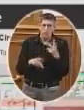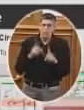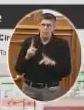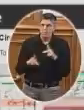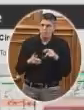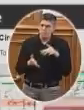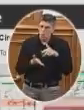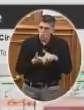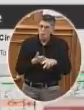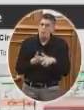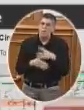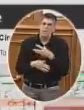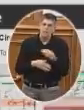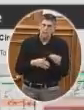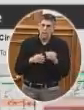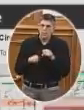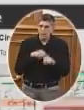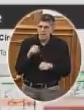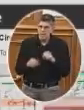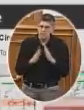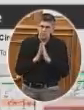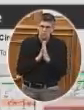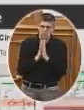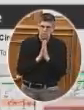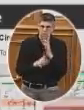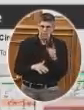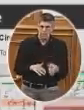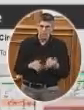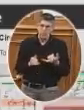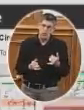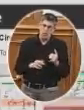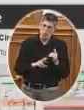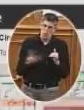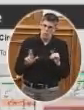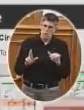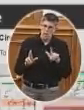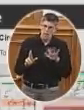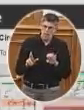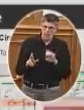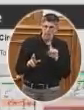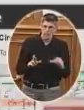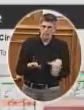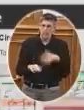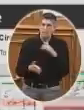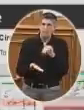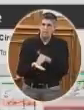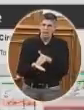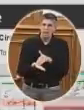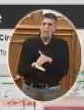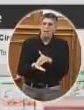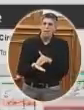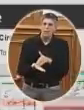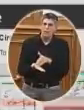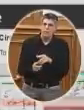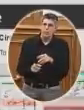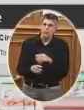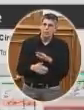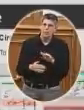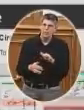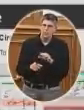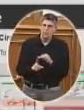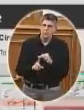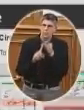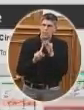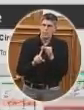on that sidewalk. The idea of looking at the right lane at the Embarcadero as a special bike and pedestrian corridor is important. It's what we'd like to